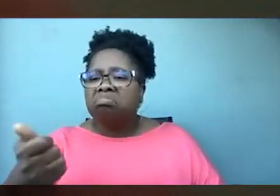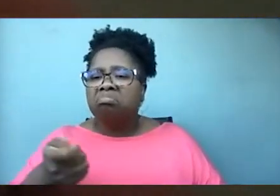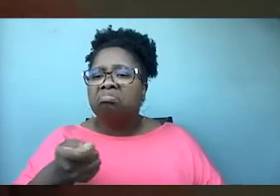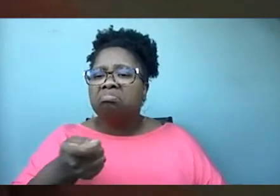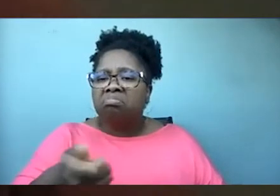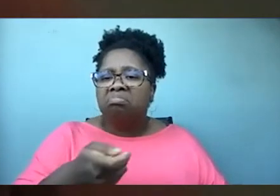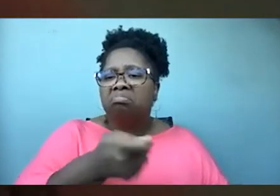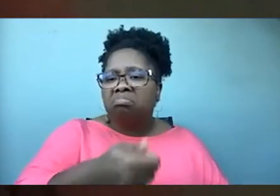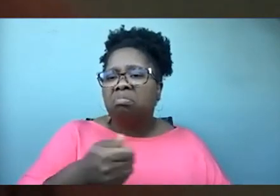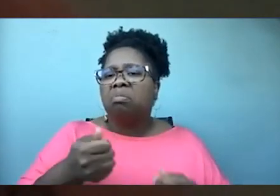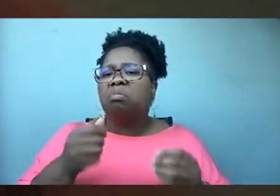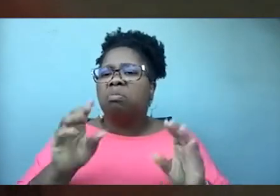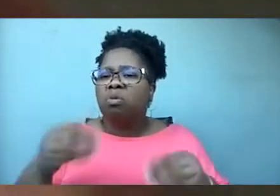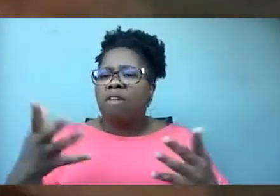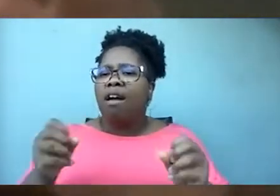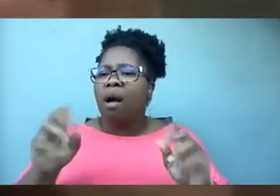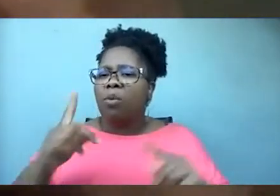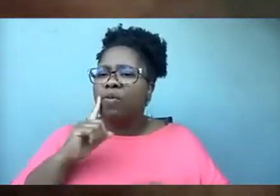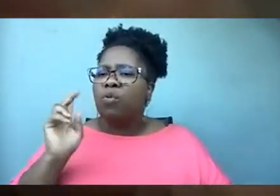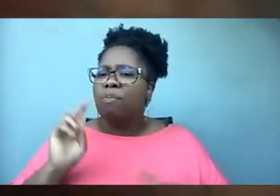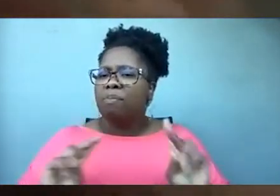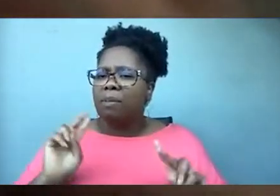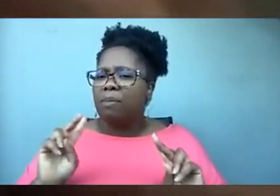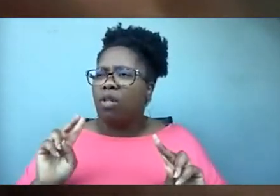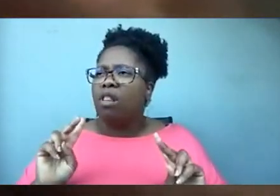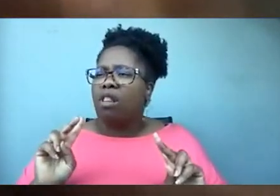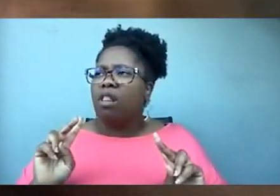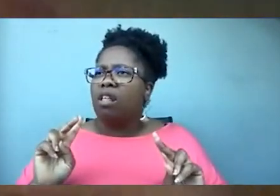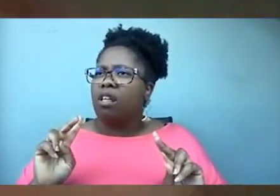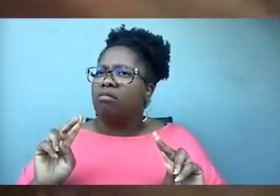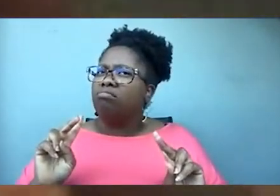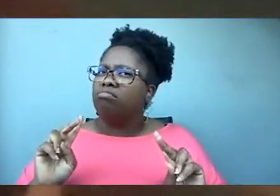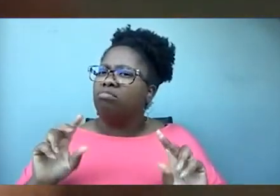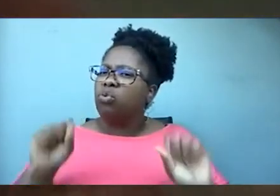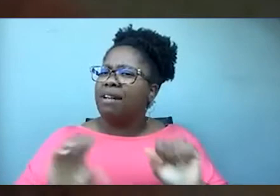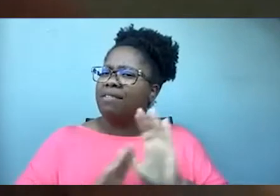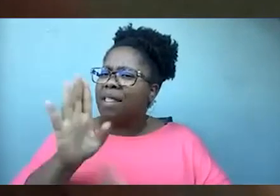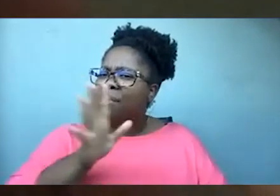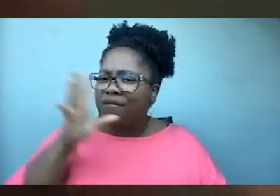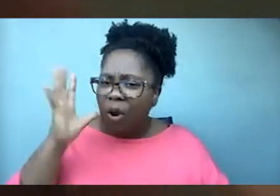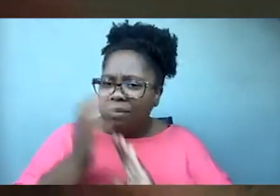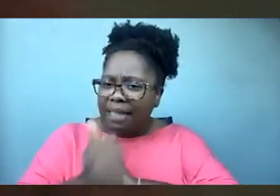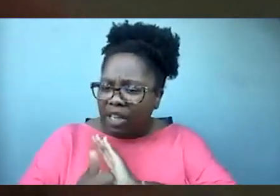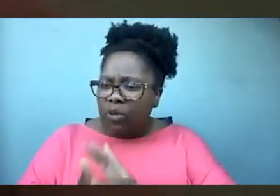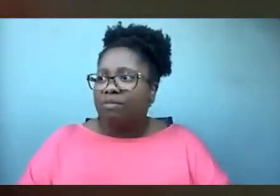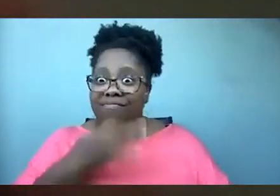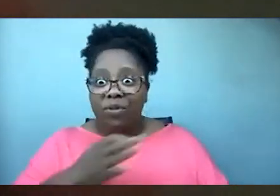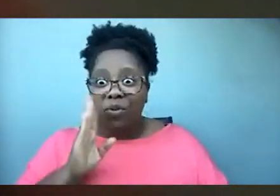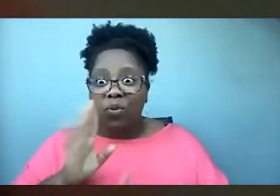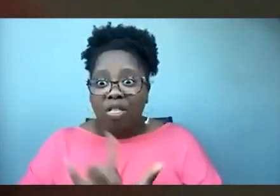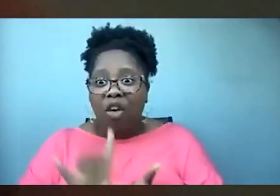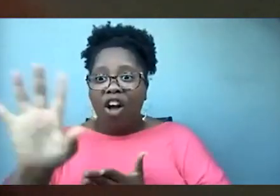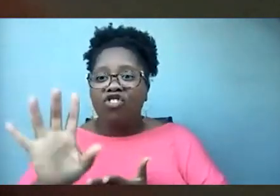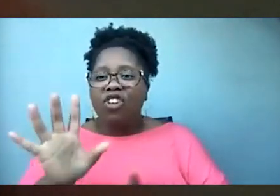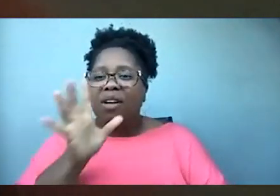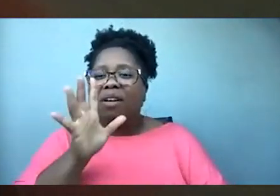develop farm skills, and we're about to launch plant-based prepared foods who want to develop culinary skills, and